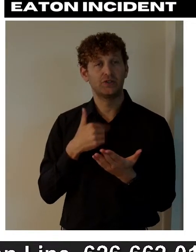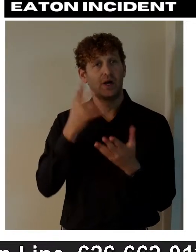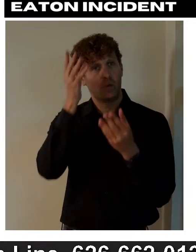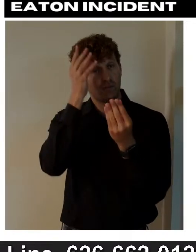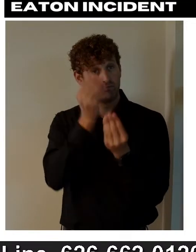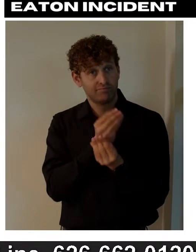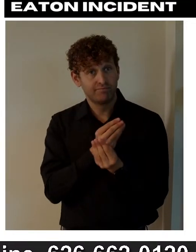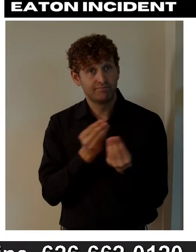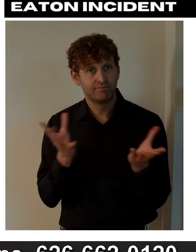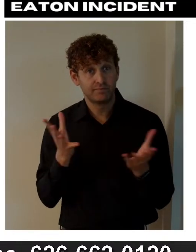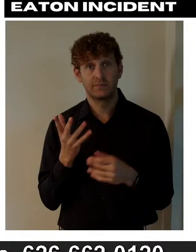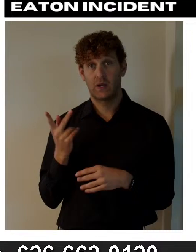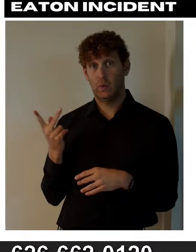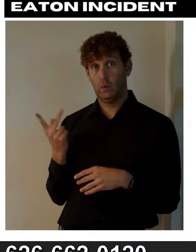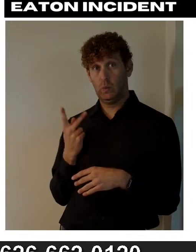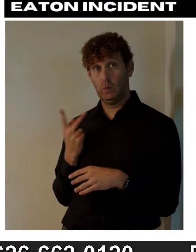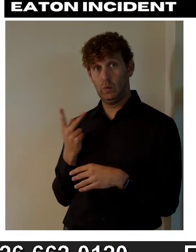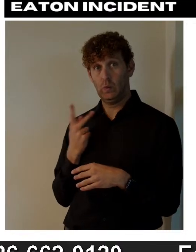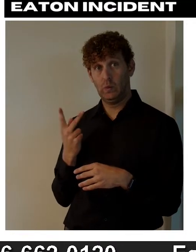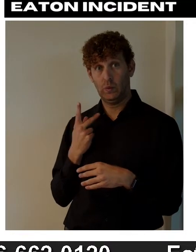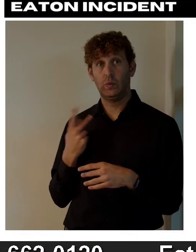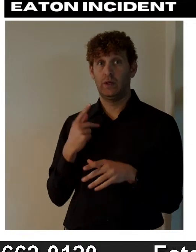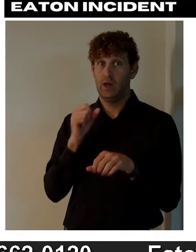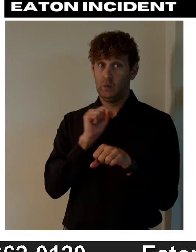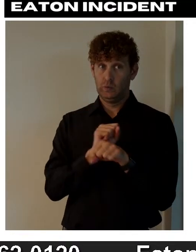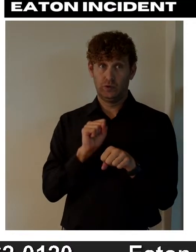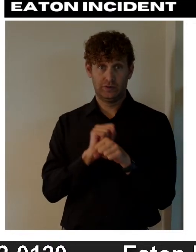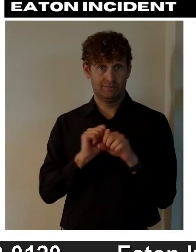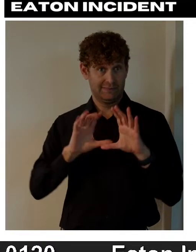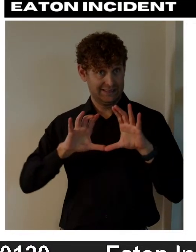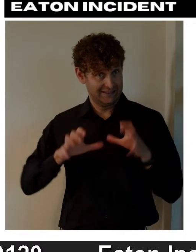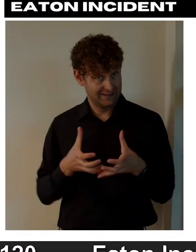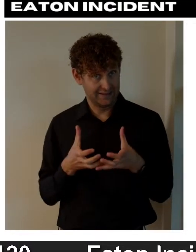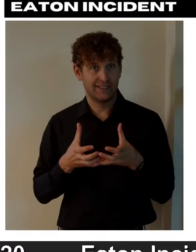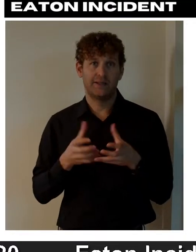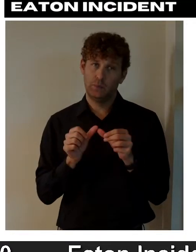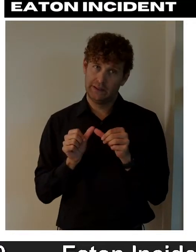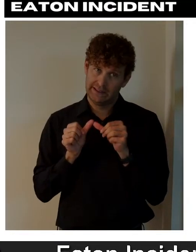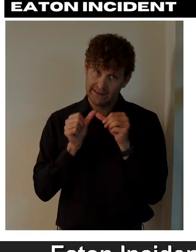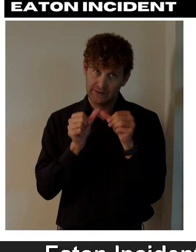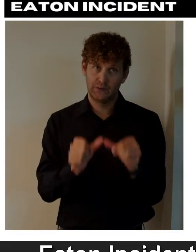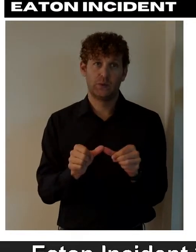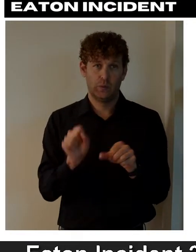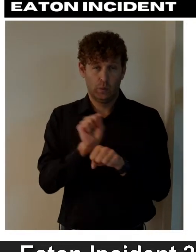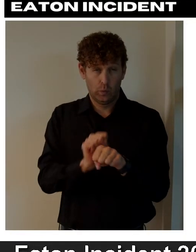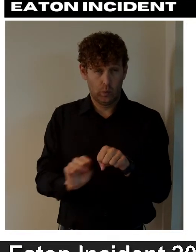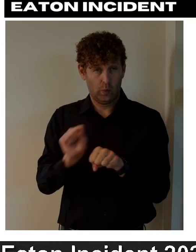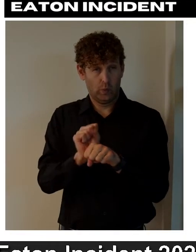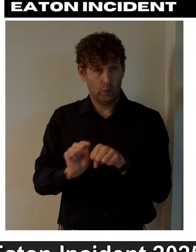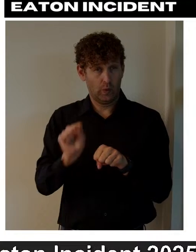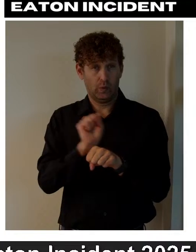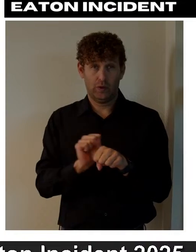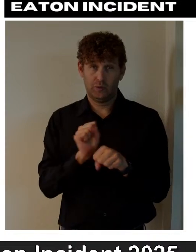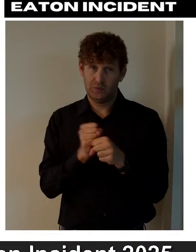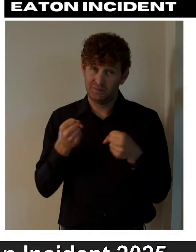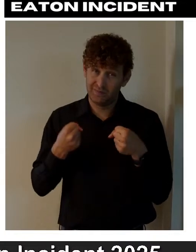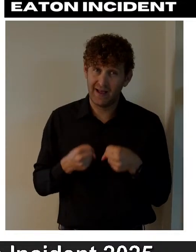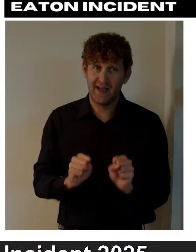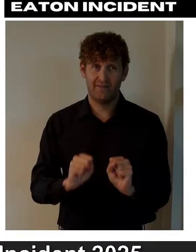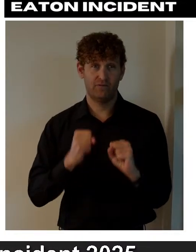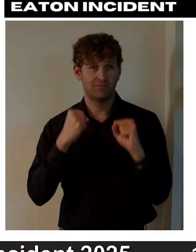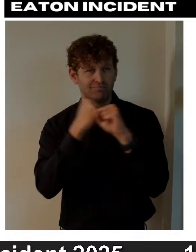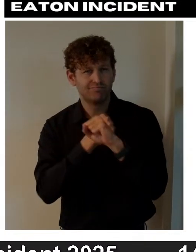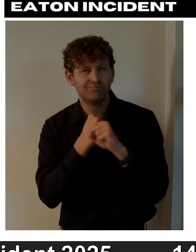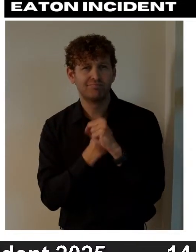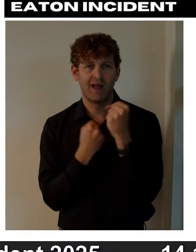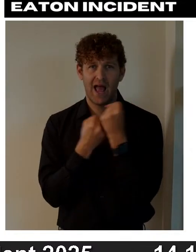Bohal and I and the Unified Command team that is here will continue our efforts. We will advocate for you and continue all of